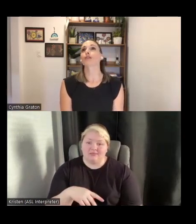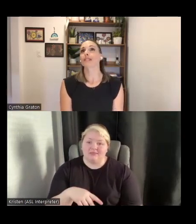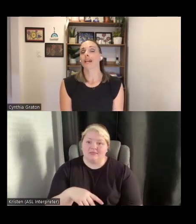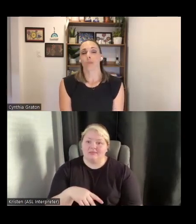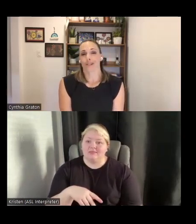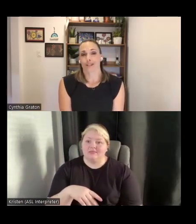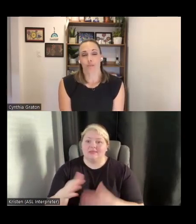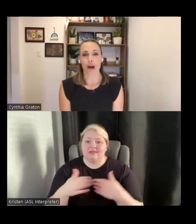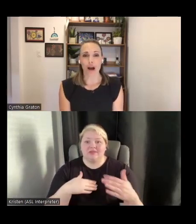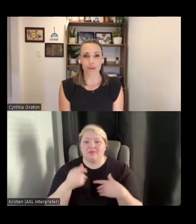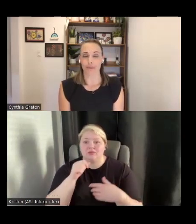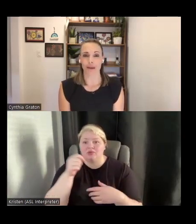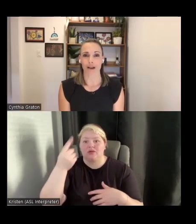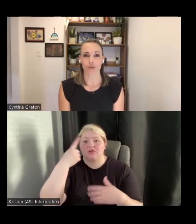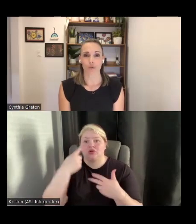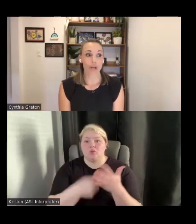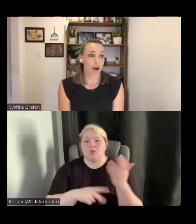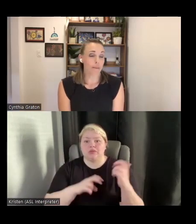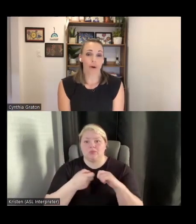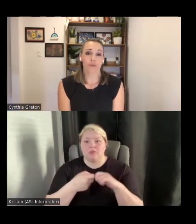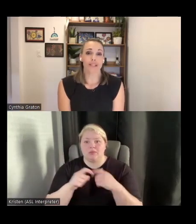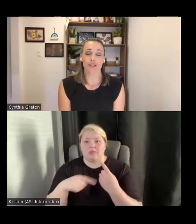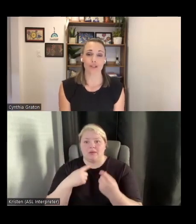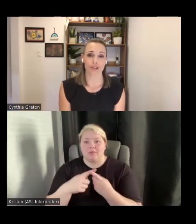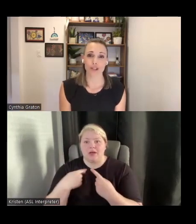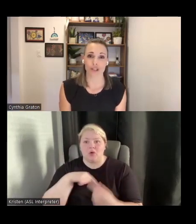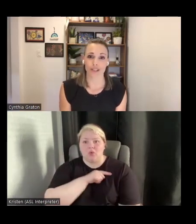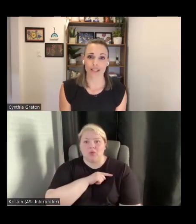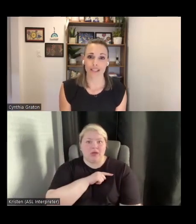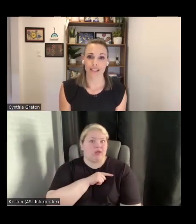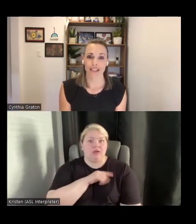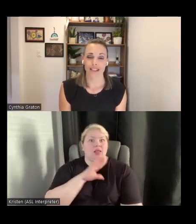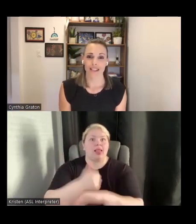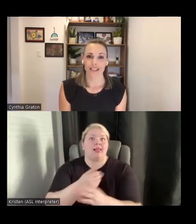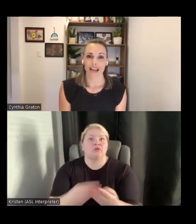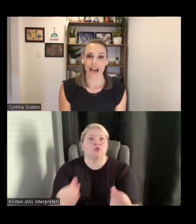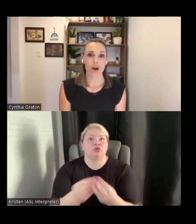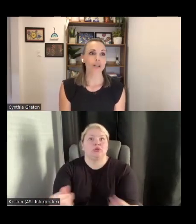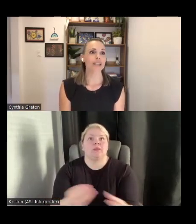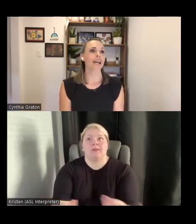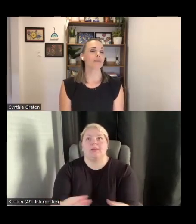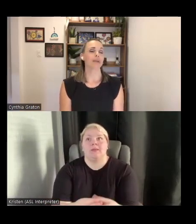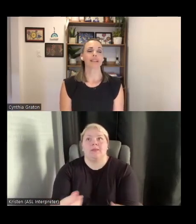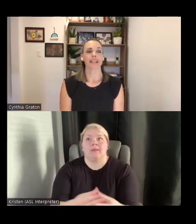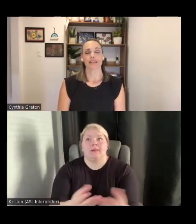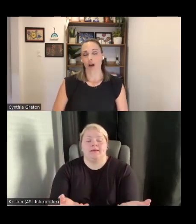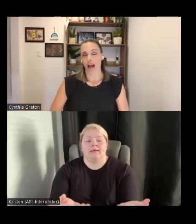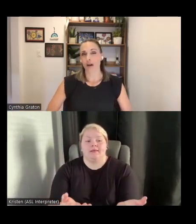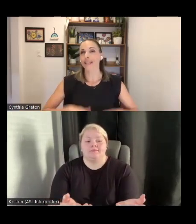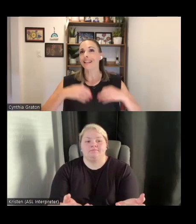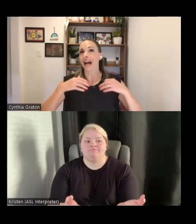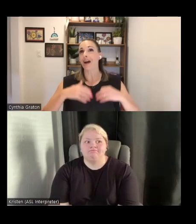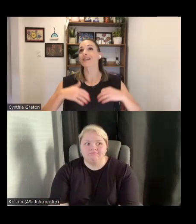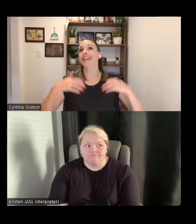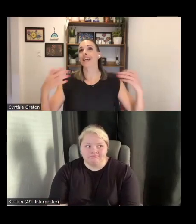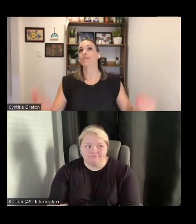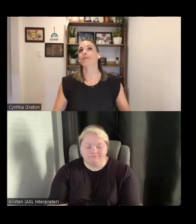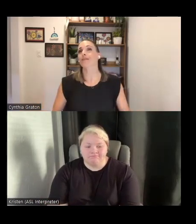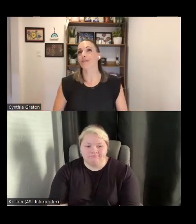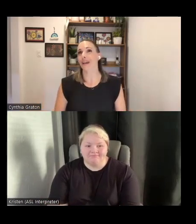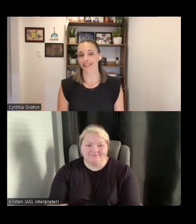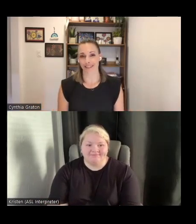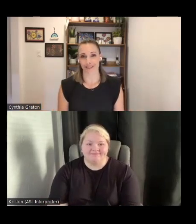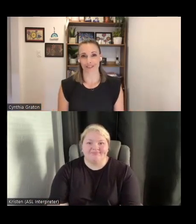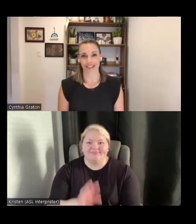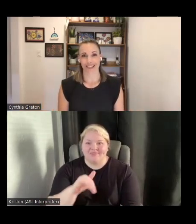don't understand what's the problem about, we are imposing solutions. How can that be, how can that